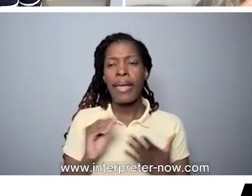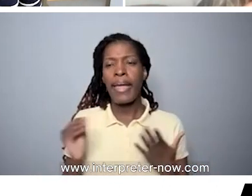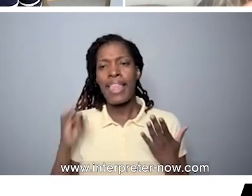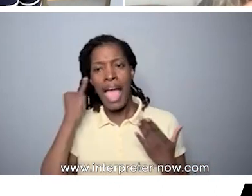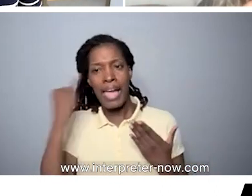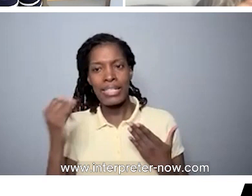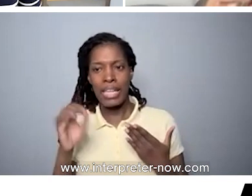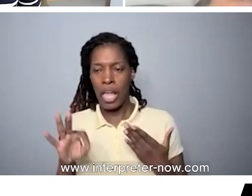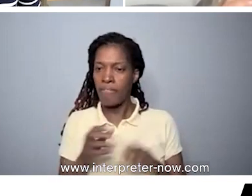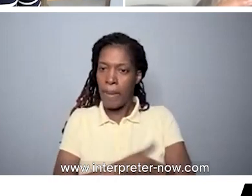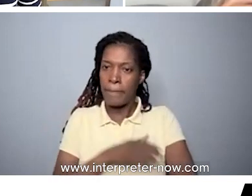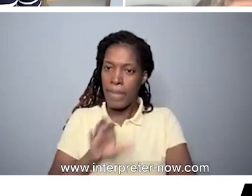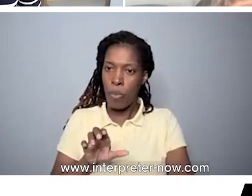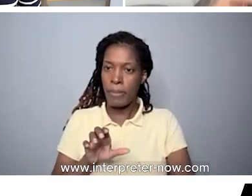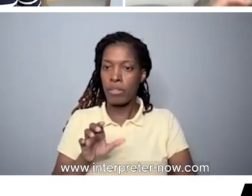and empowerment,